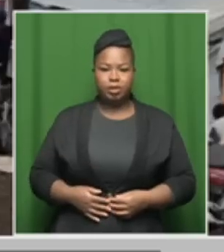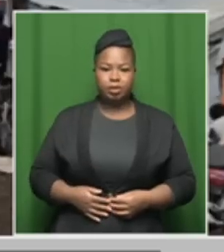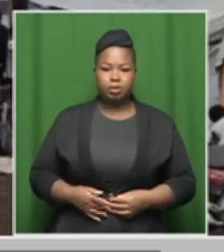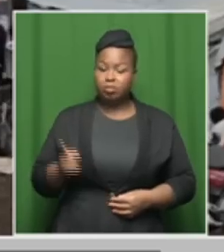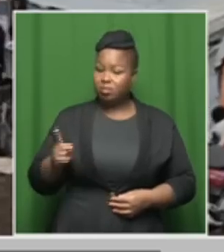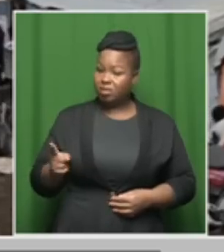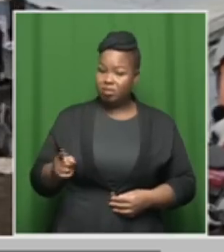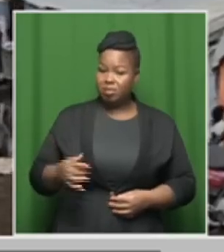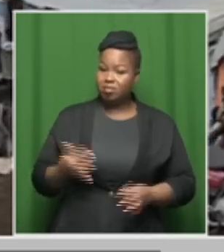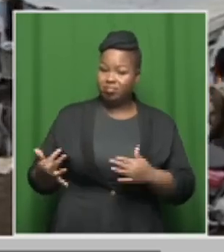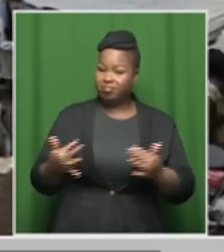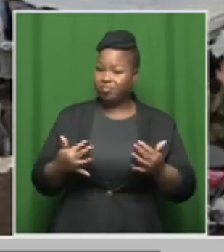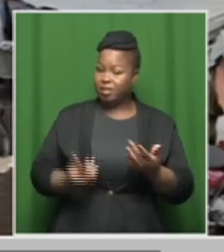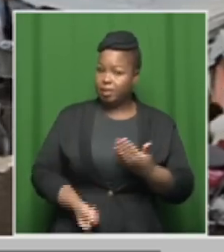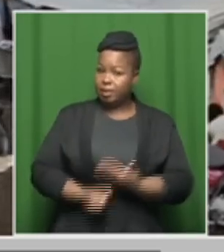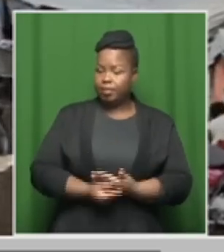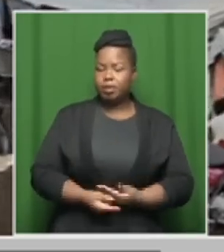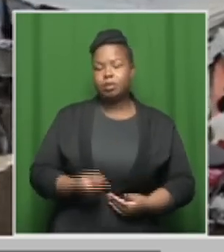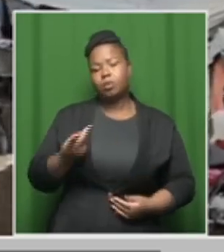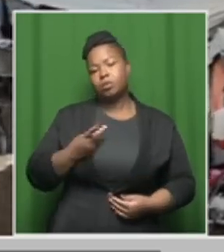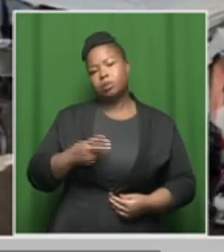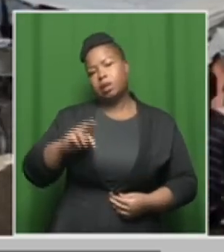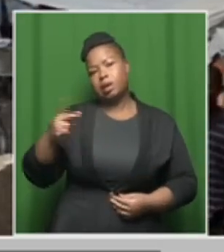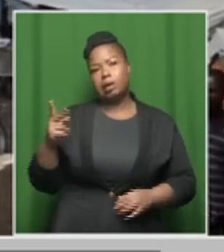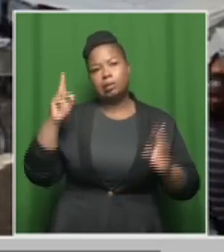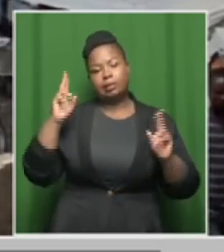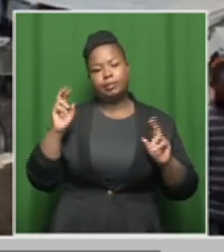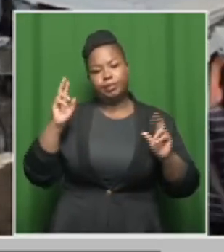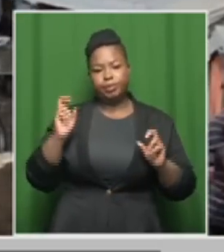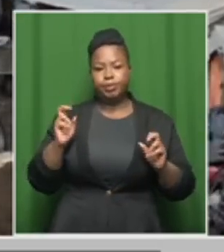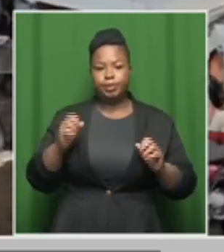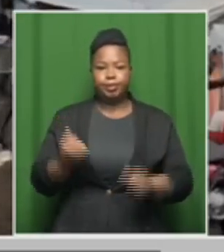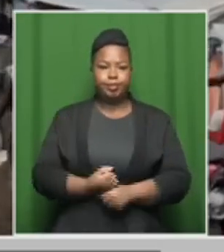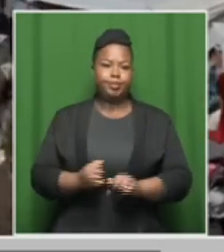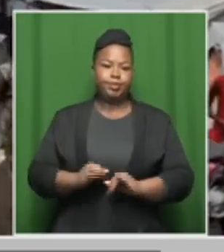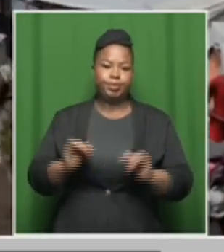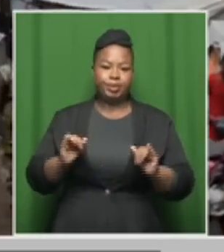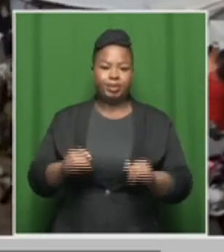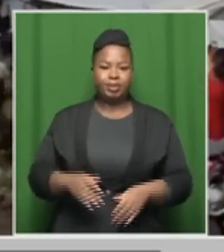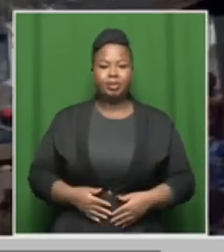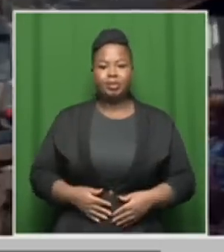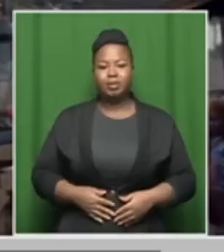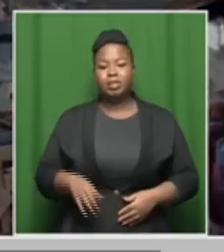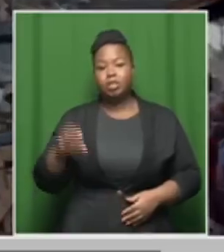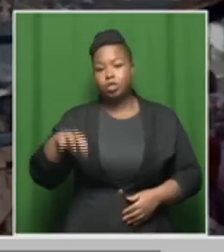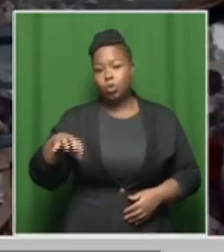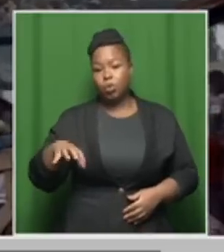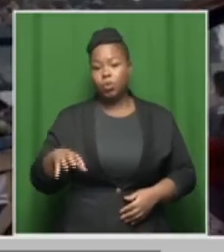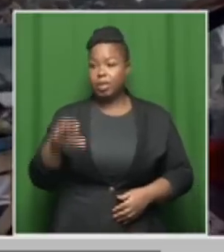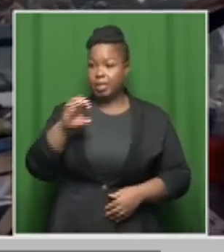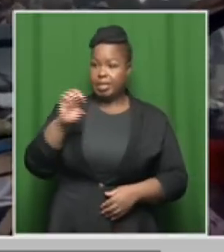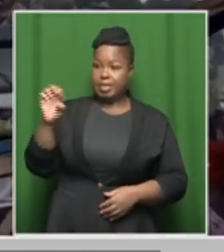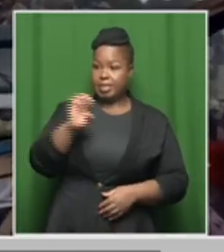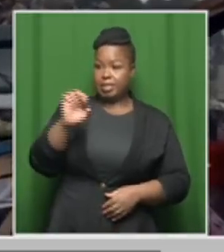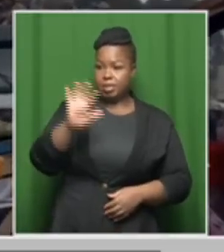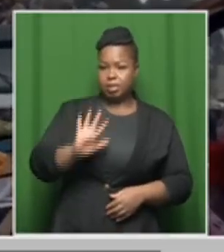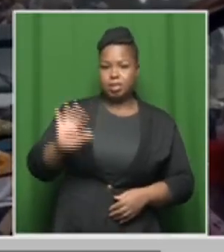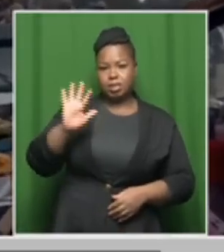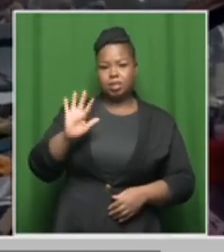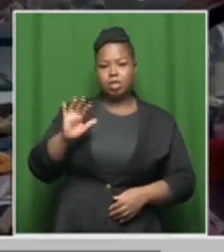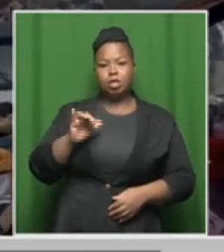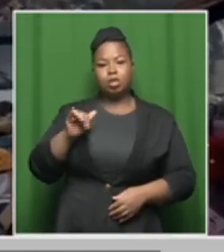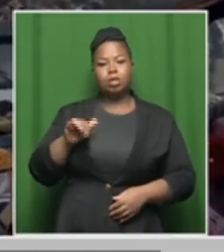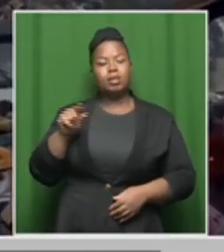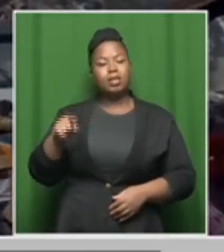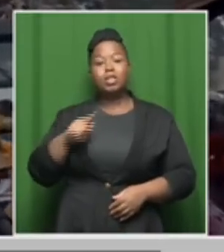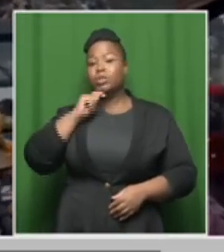kind of tension which are there. And then we have all the other issues, you have this saying in the Congo, in Eastern Congo, the truth of the yoke. The truth